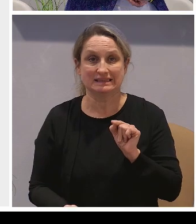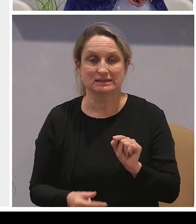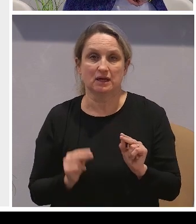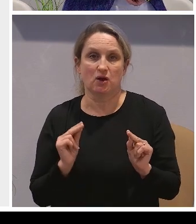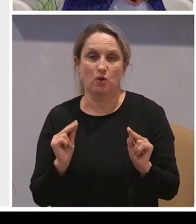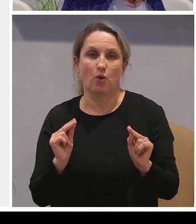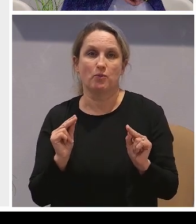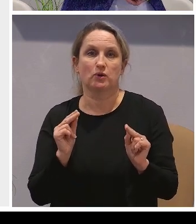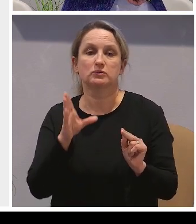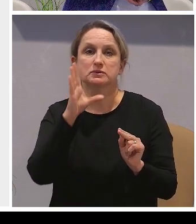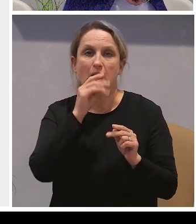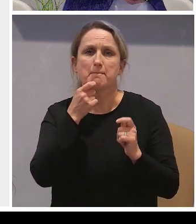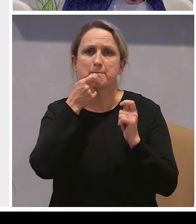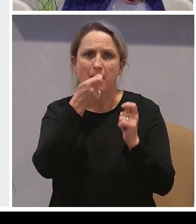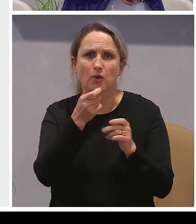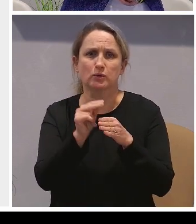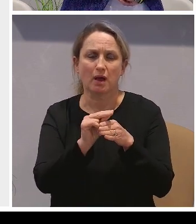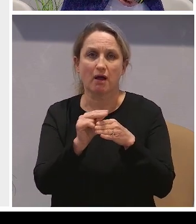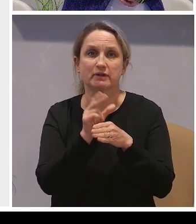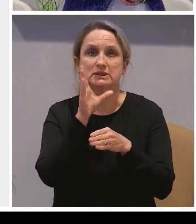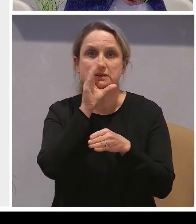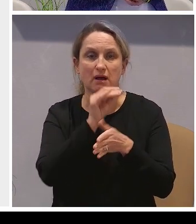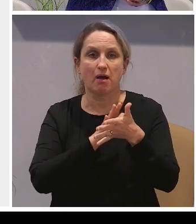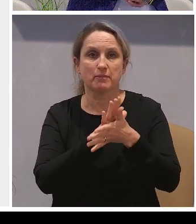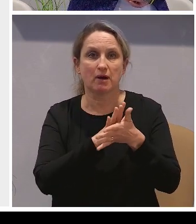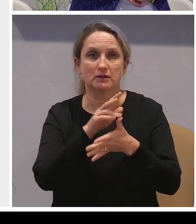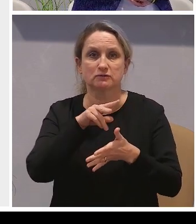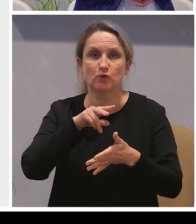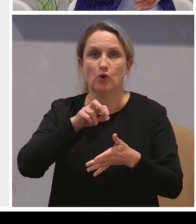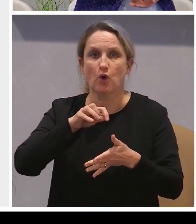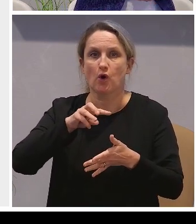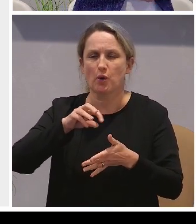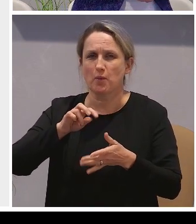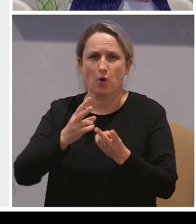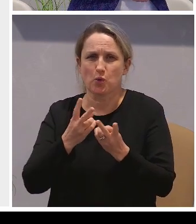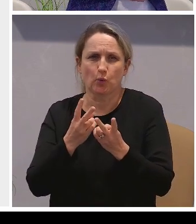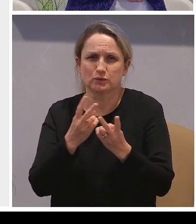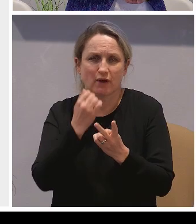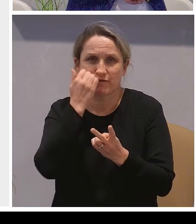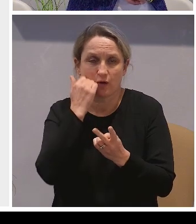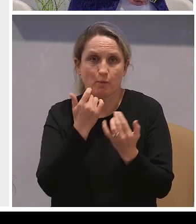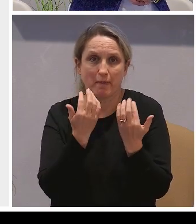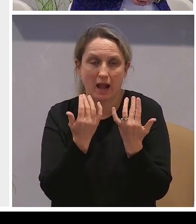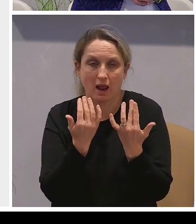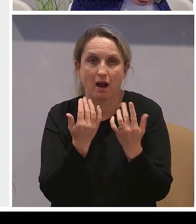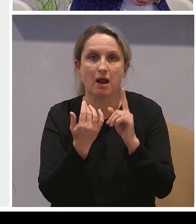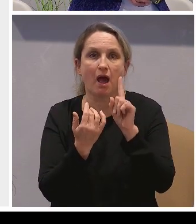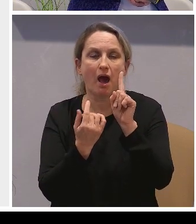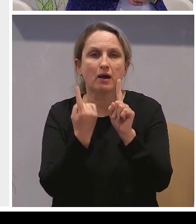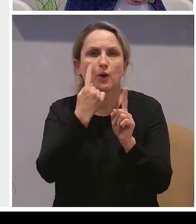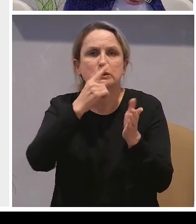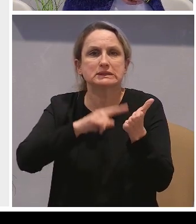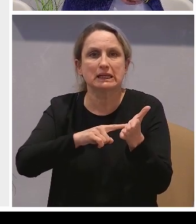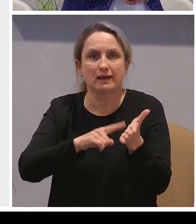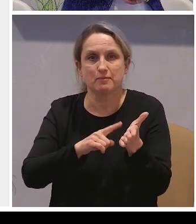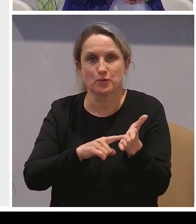When we get the diagnosis later, then of course we can offer them growth hormone therapy.